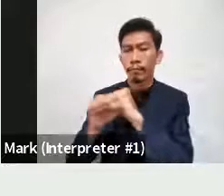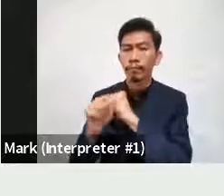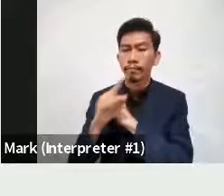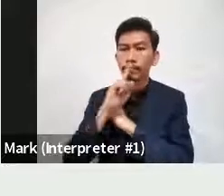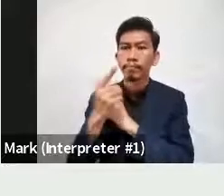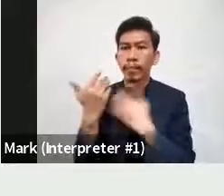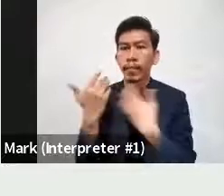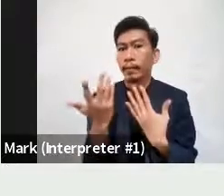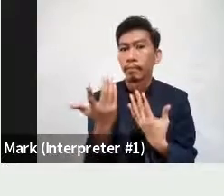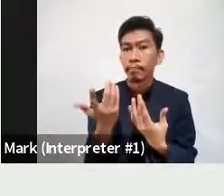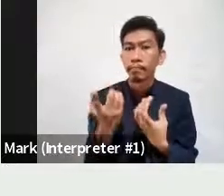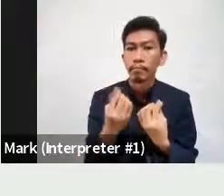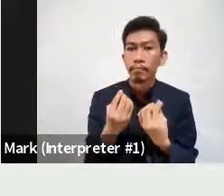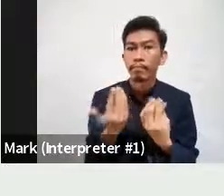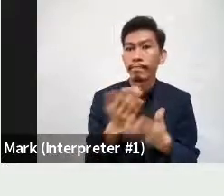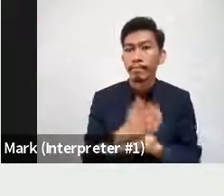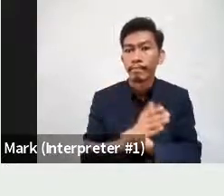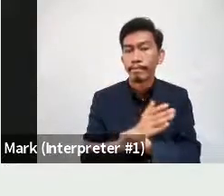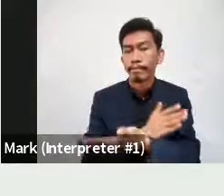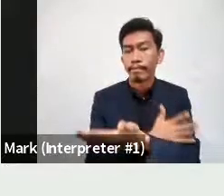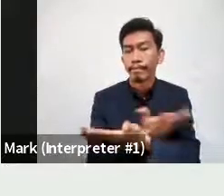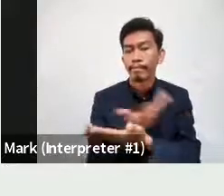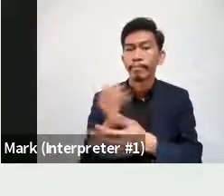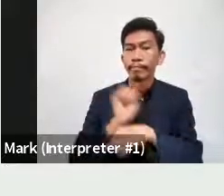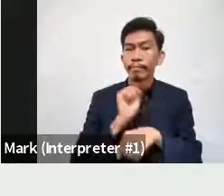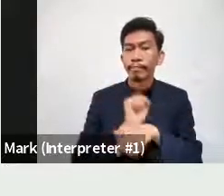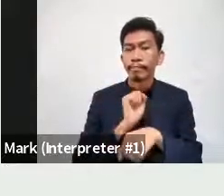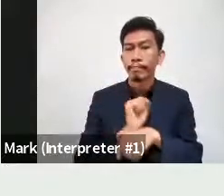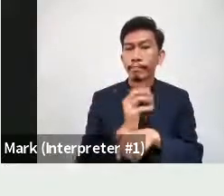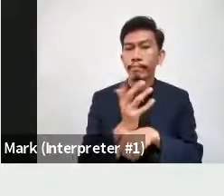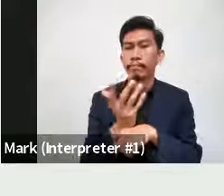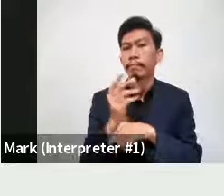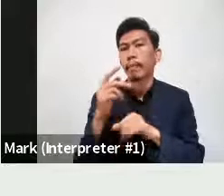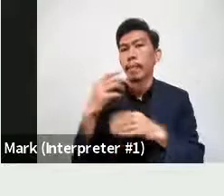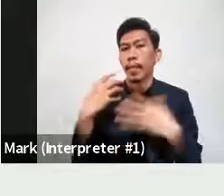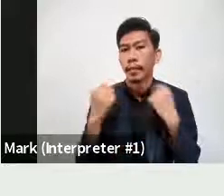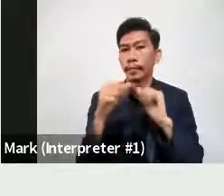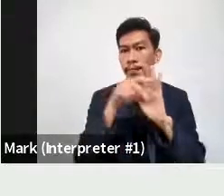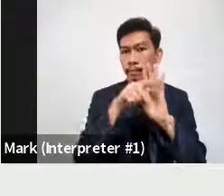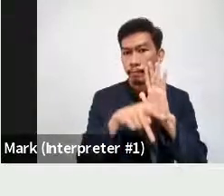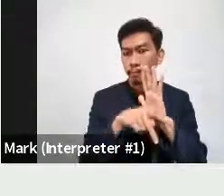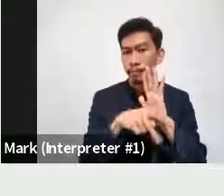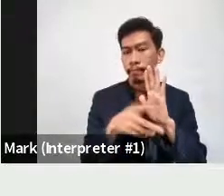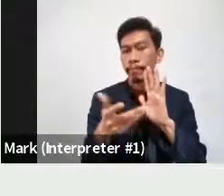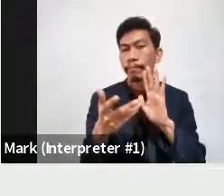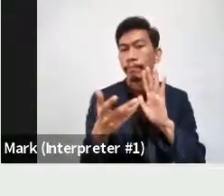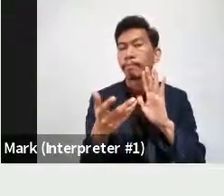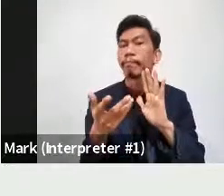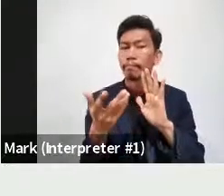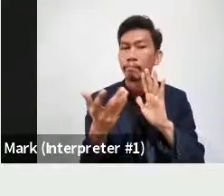And we will be enhancing our work on health policy. That would be